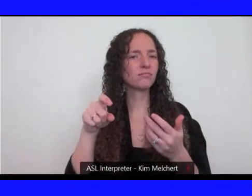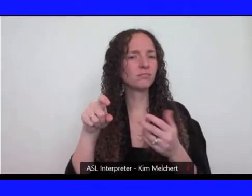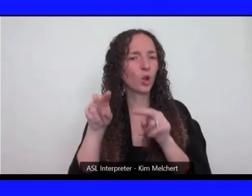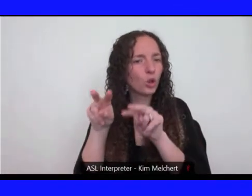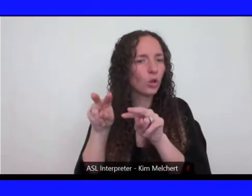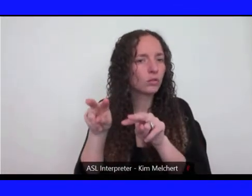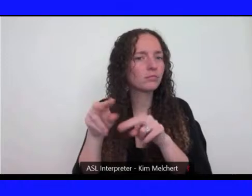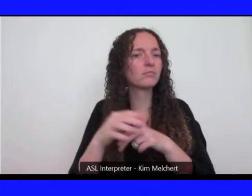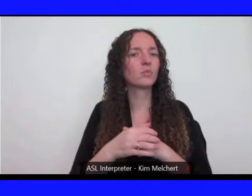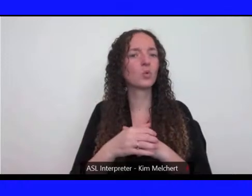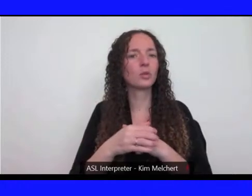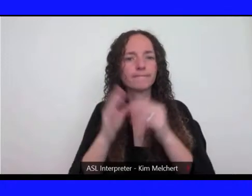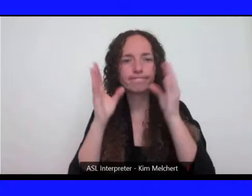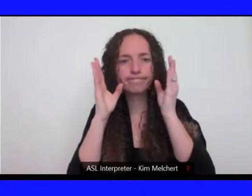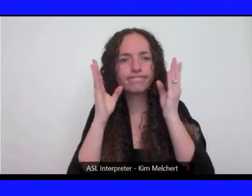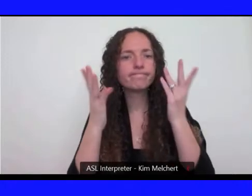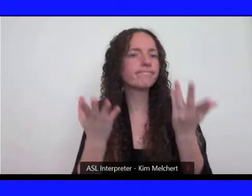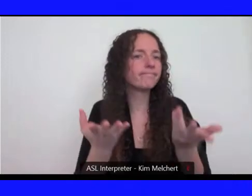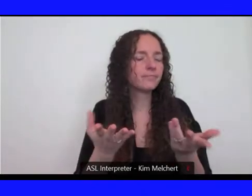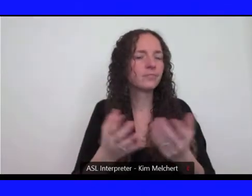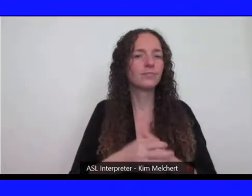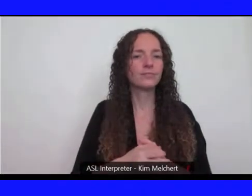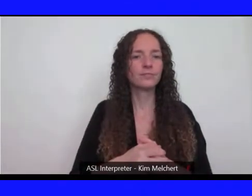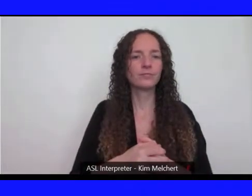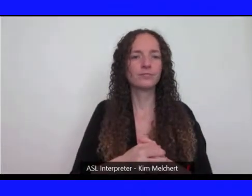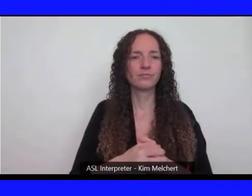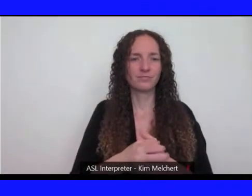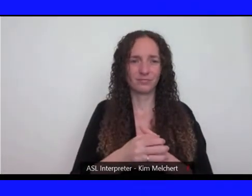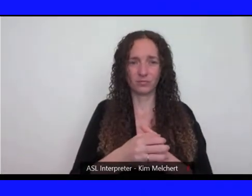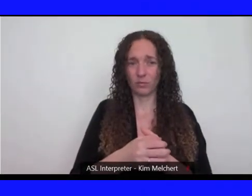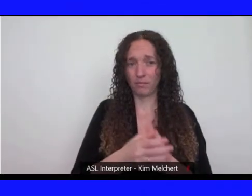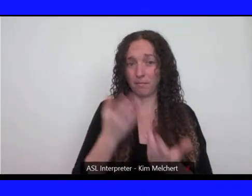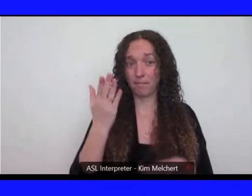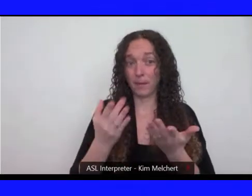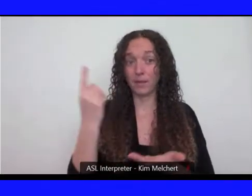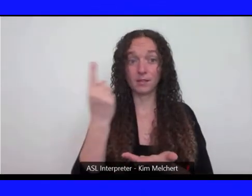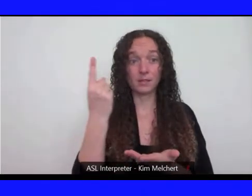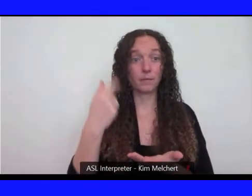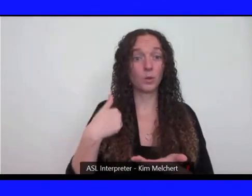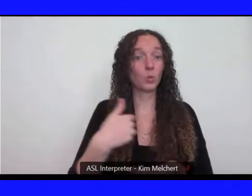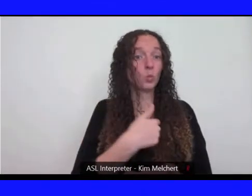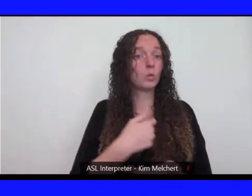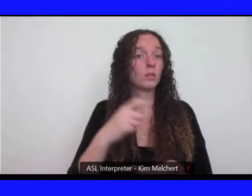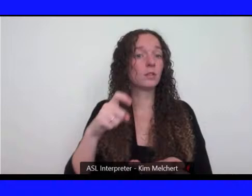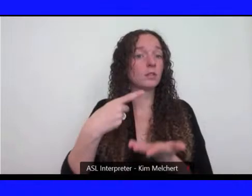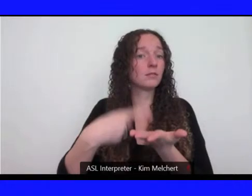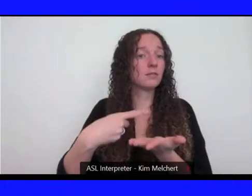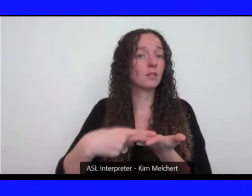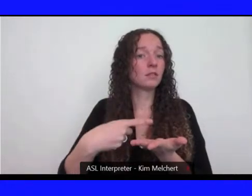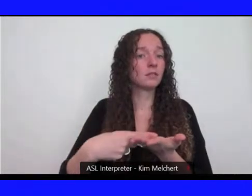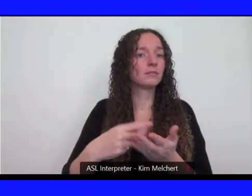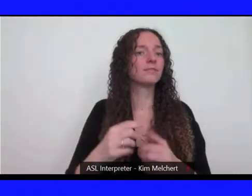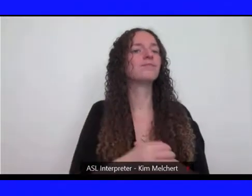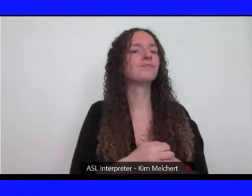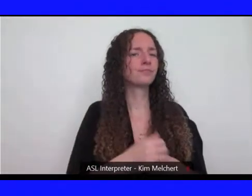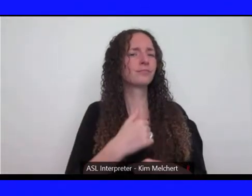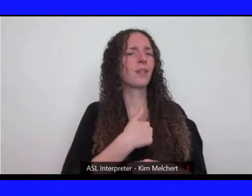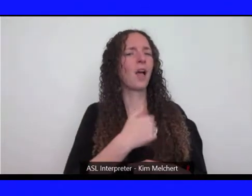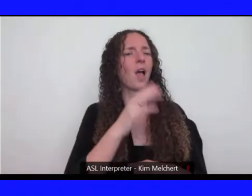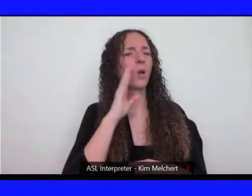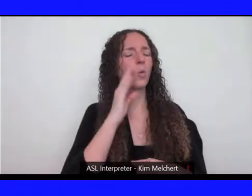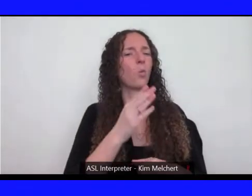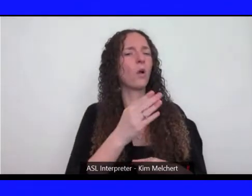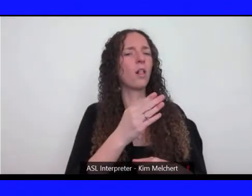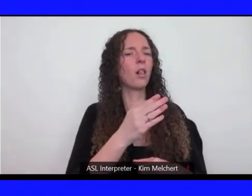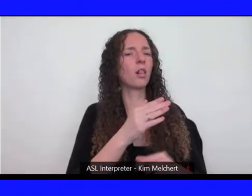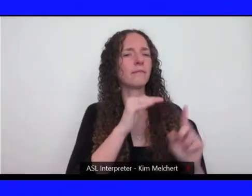talking to Press Ganey, who is our vendor that tracks this and advises us and tracks the surveys. So the leadership level of